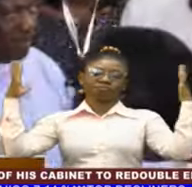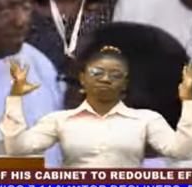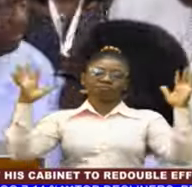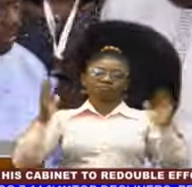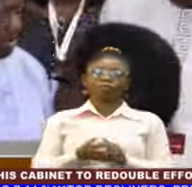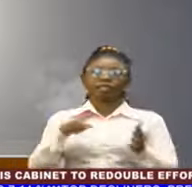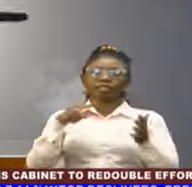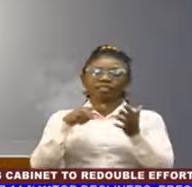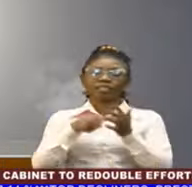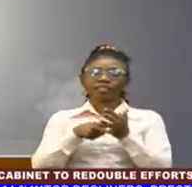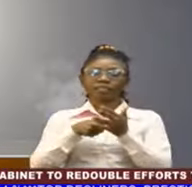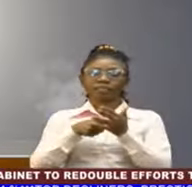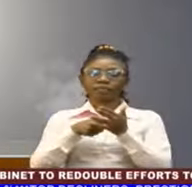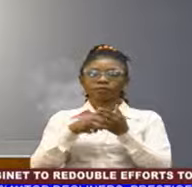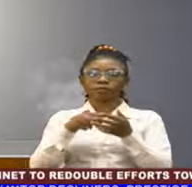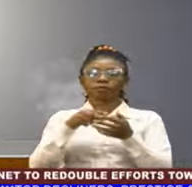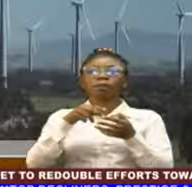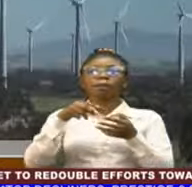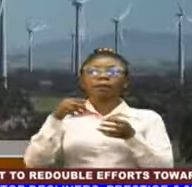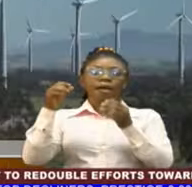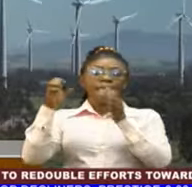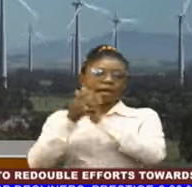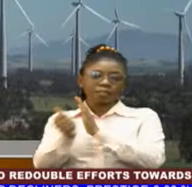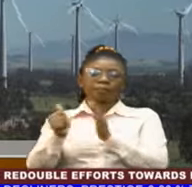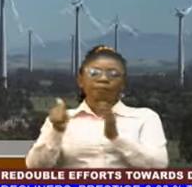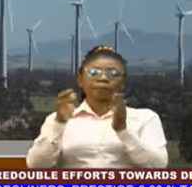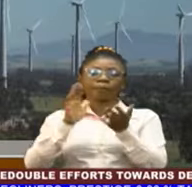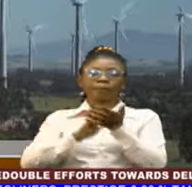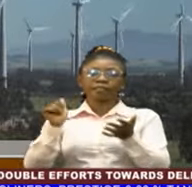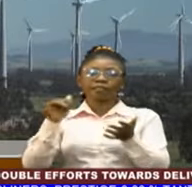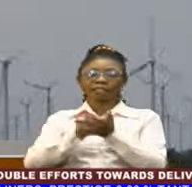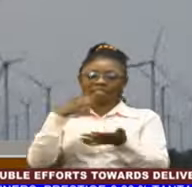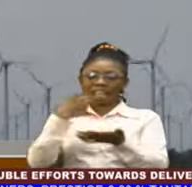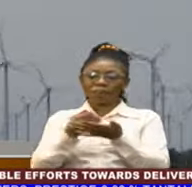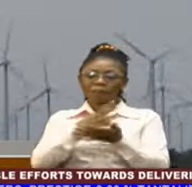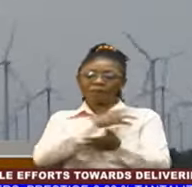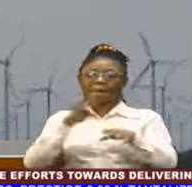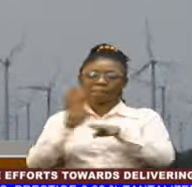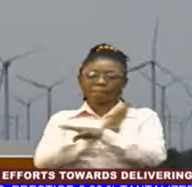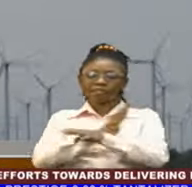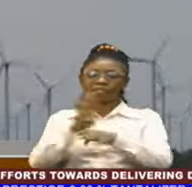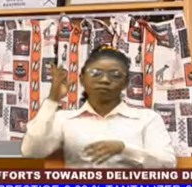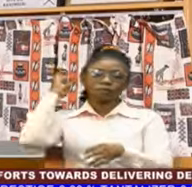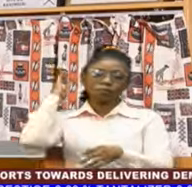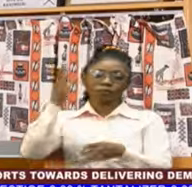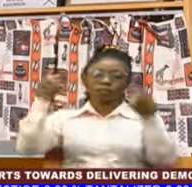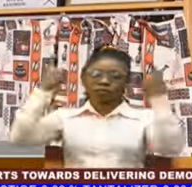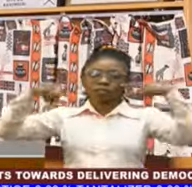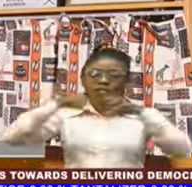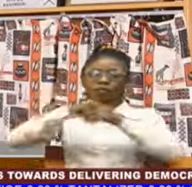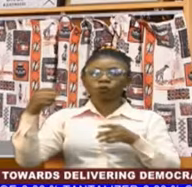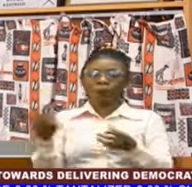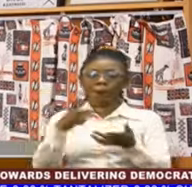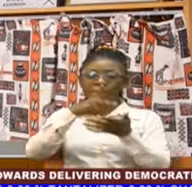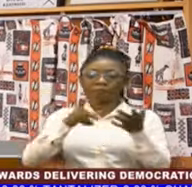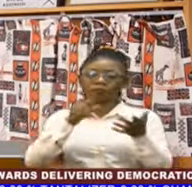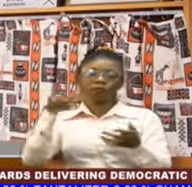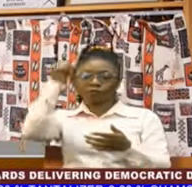In this regard, experts believe economy and business will triumph in all parts of the